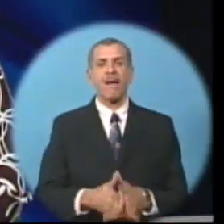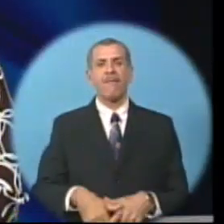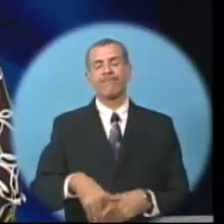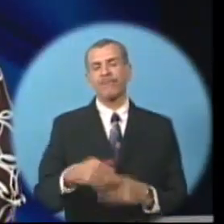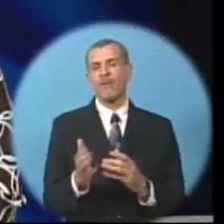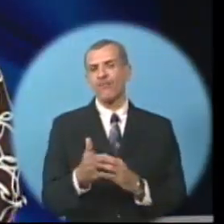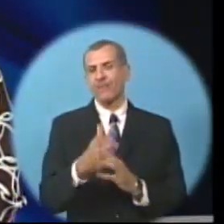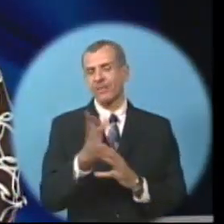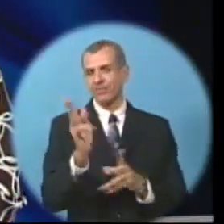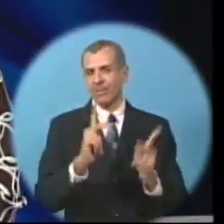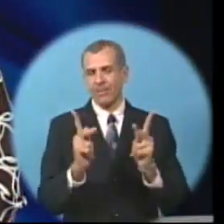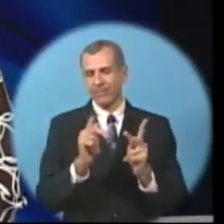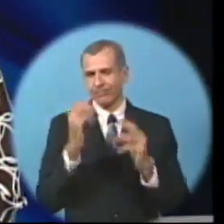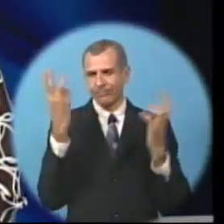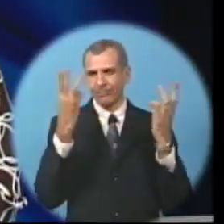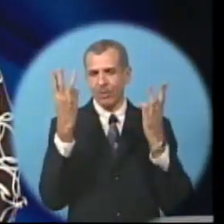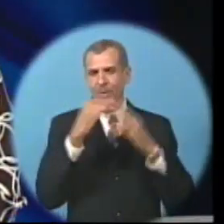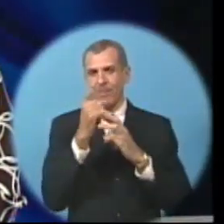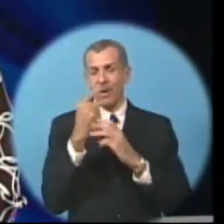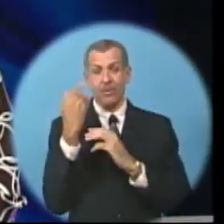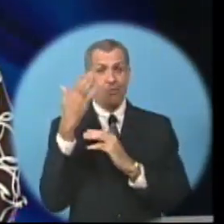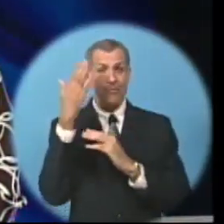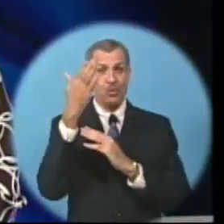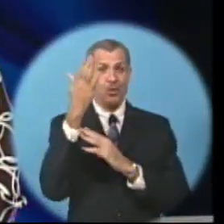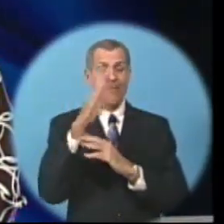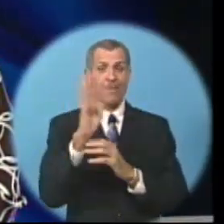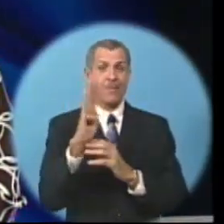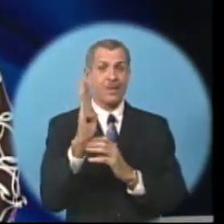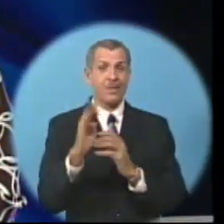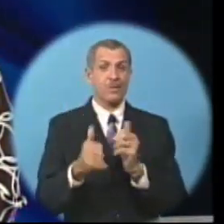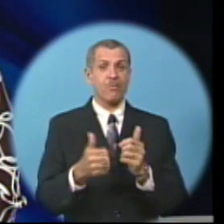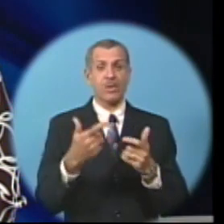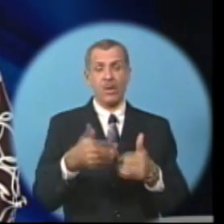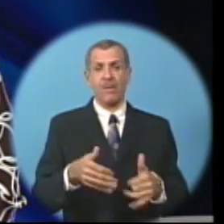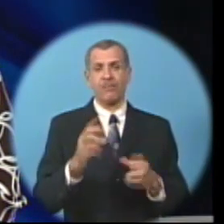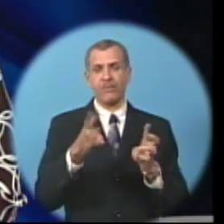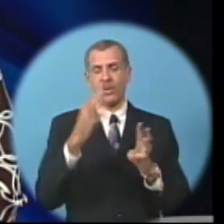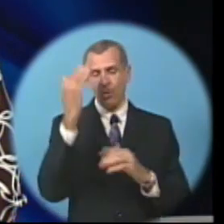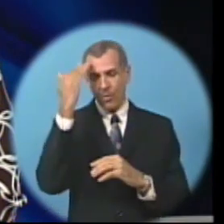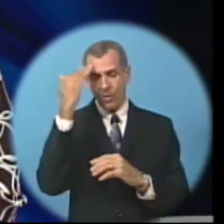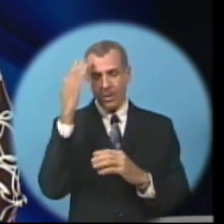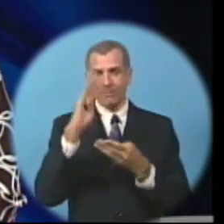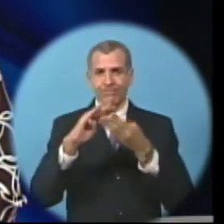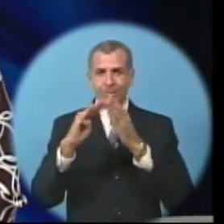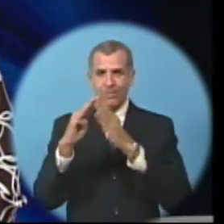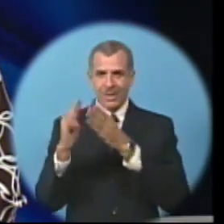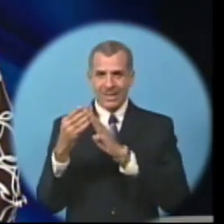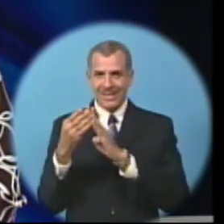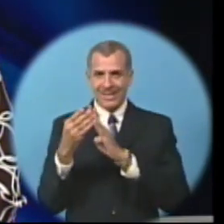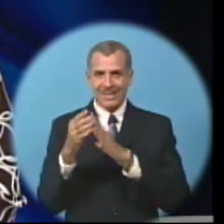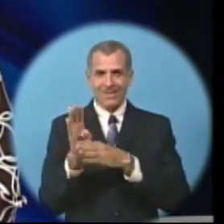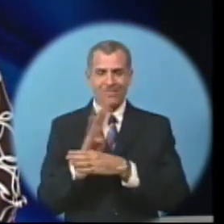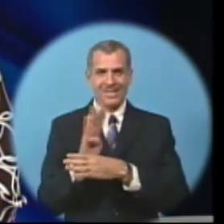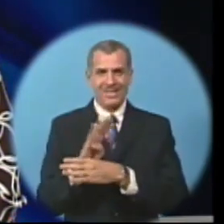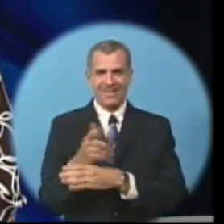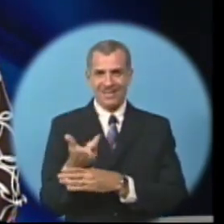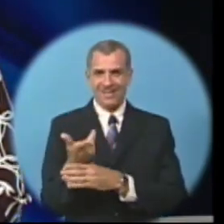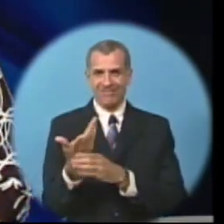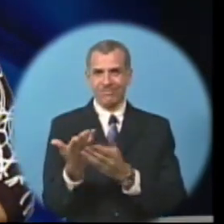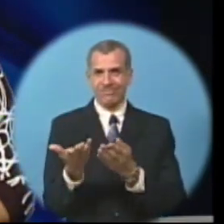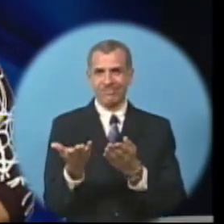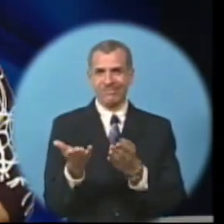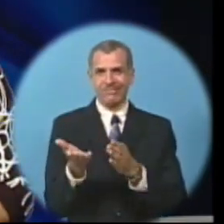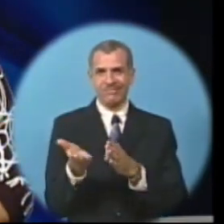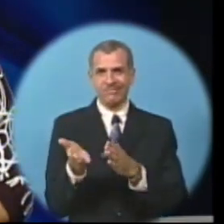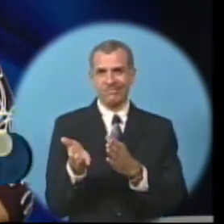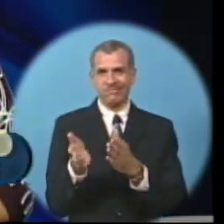Fisherfolk are very concerned about the future of one of Barbados' most renowned fishing communities. Businesses dying at Tent Bay St. Joseph and many